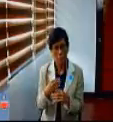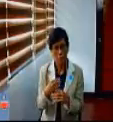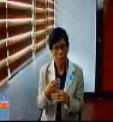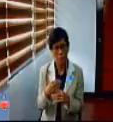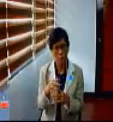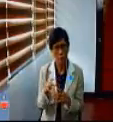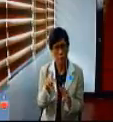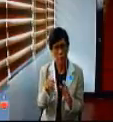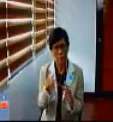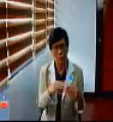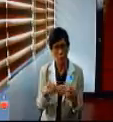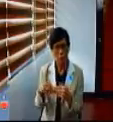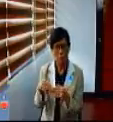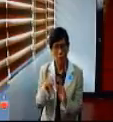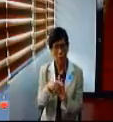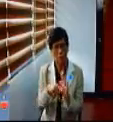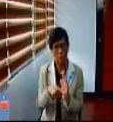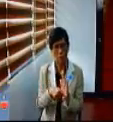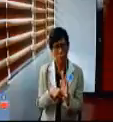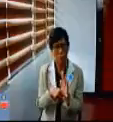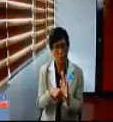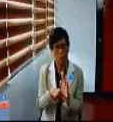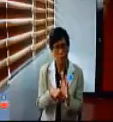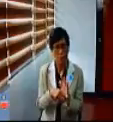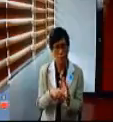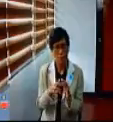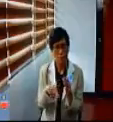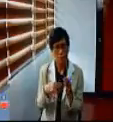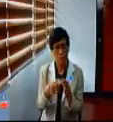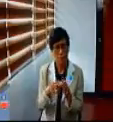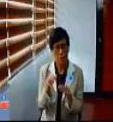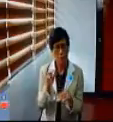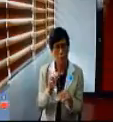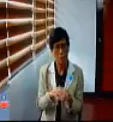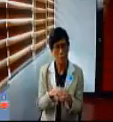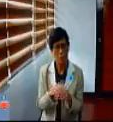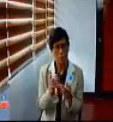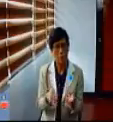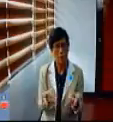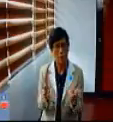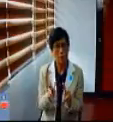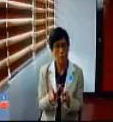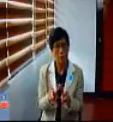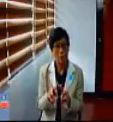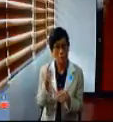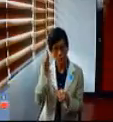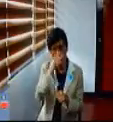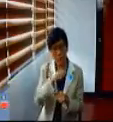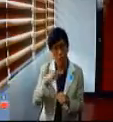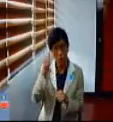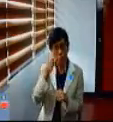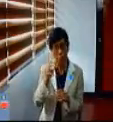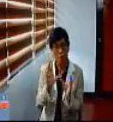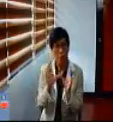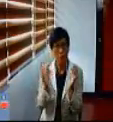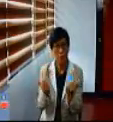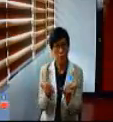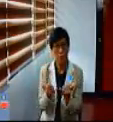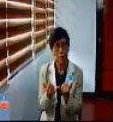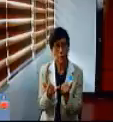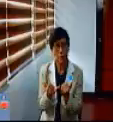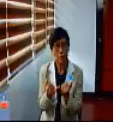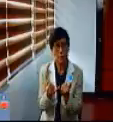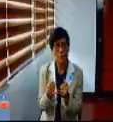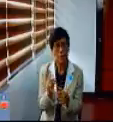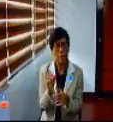principle is the idea that it draws on binding legal obligations that states and companies are required to